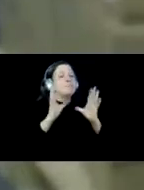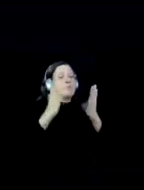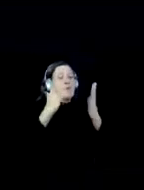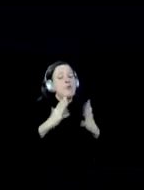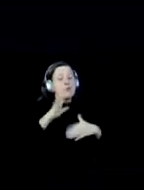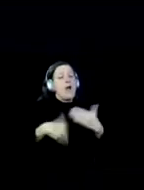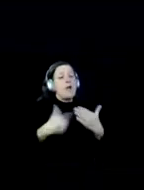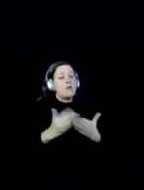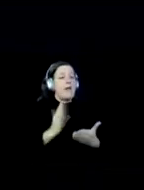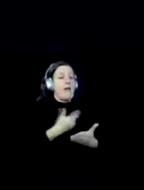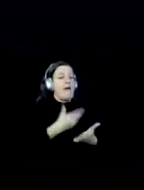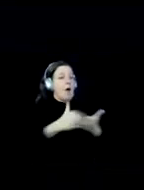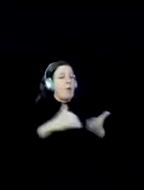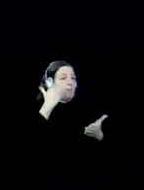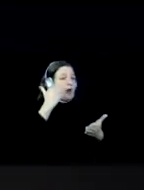Right?